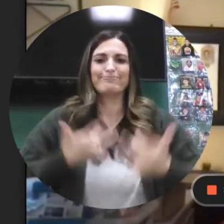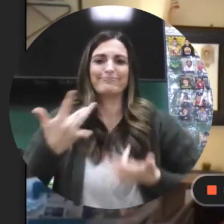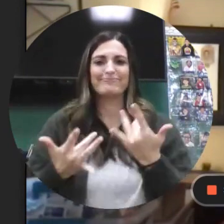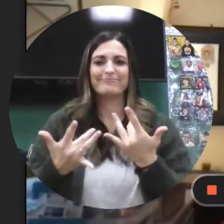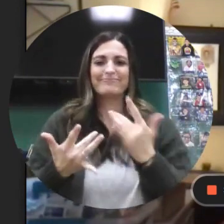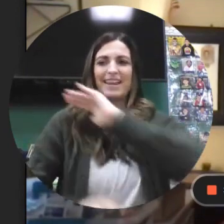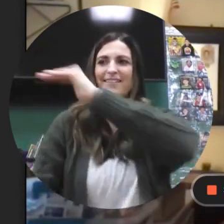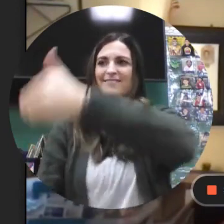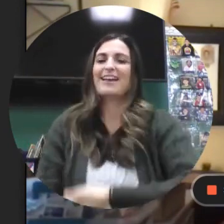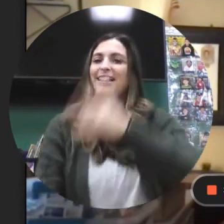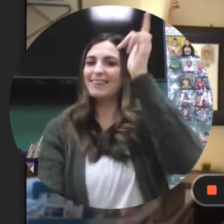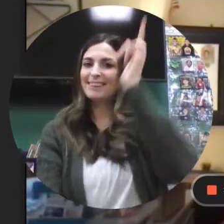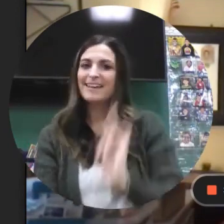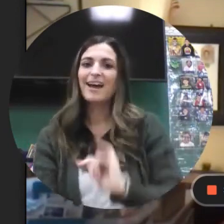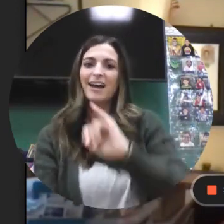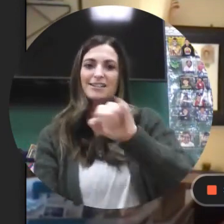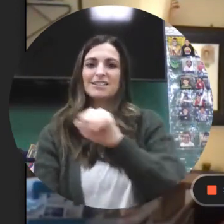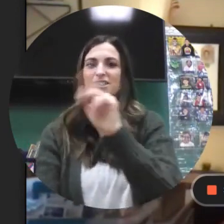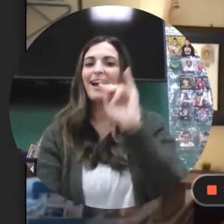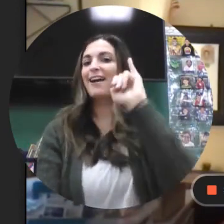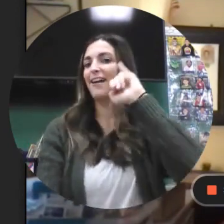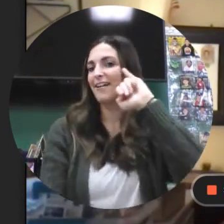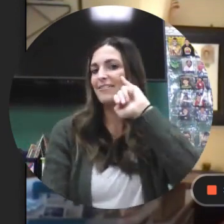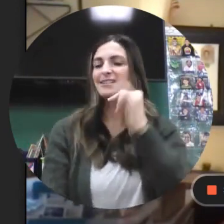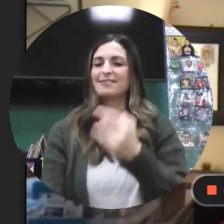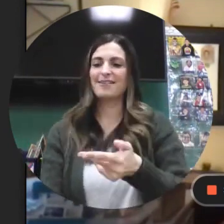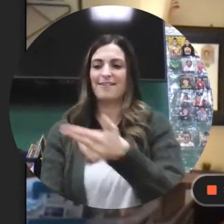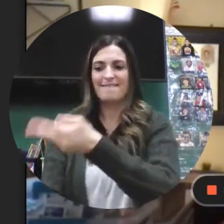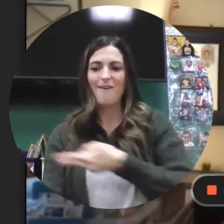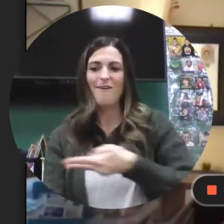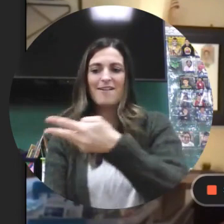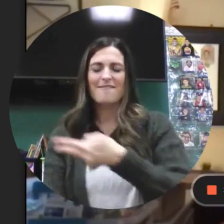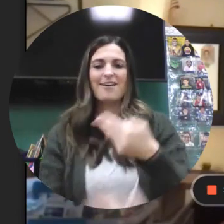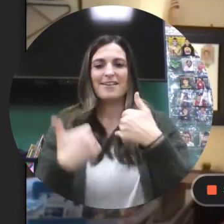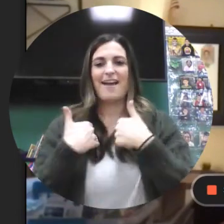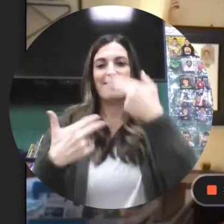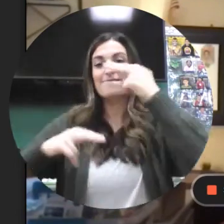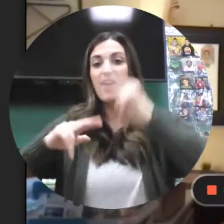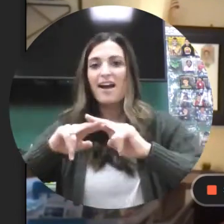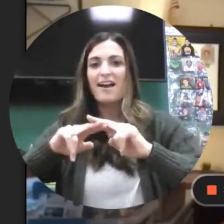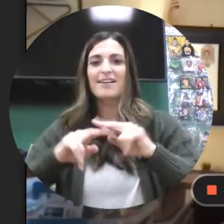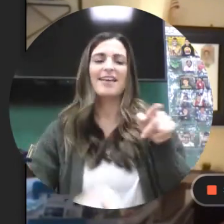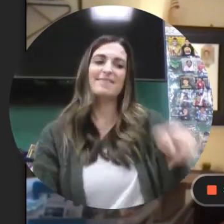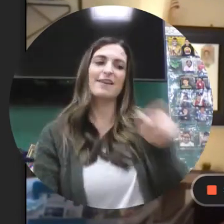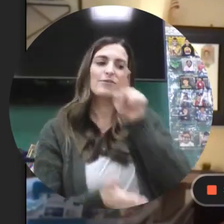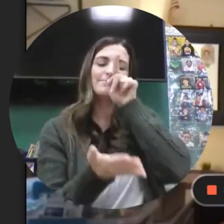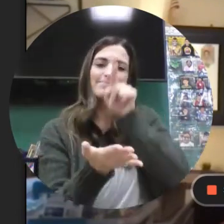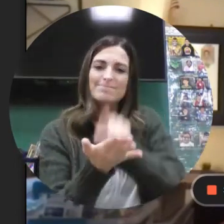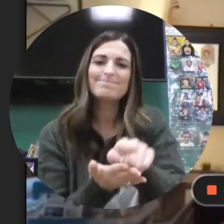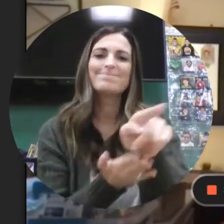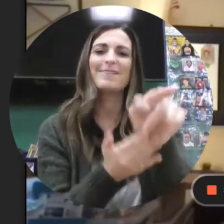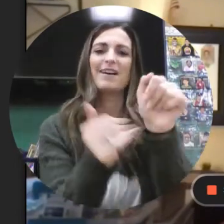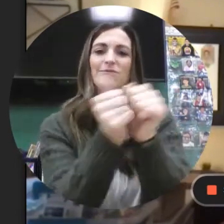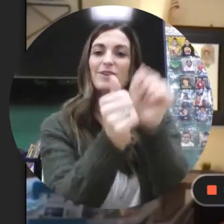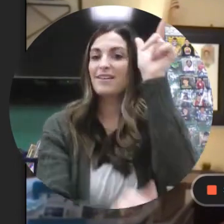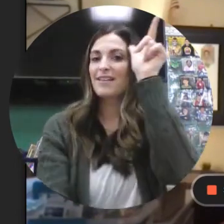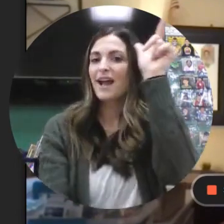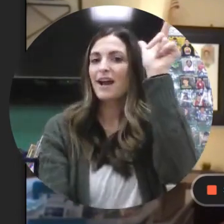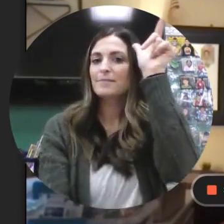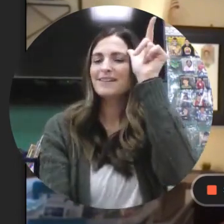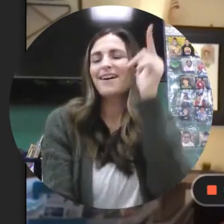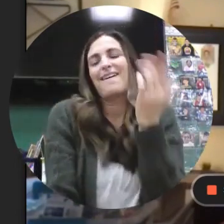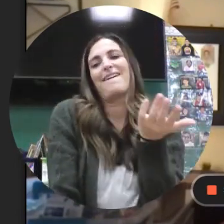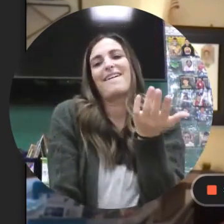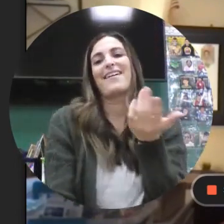and Jack to my house. We'd have fun, and they'd fall in love with Lappy, just like I did. After all, who wouldn't want to spend time with a